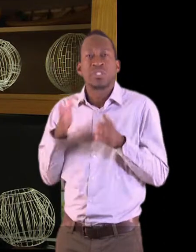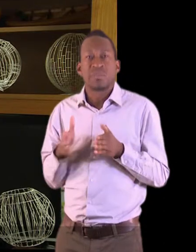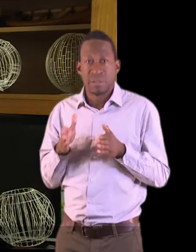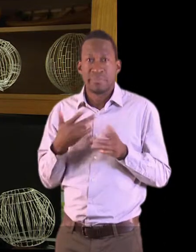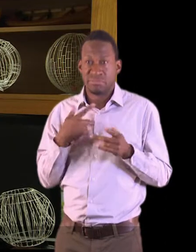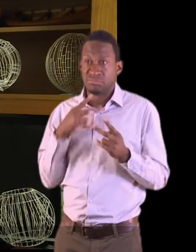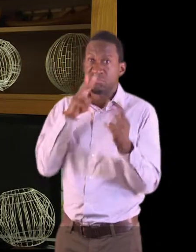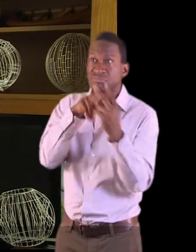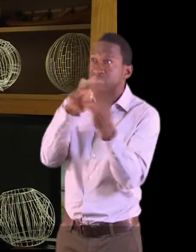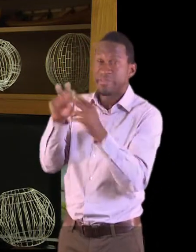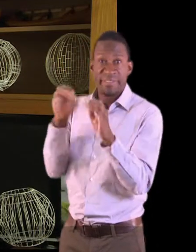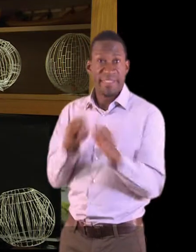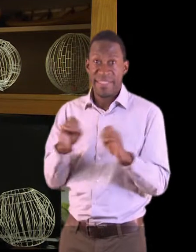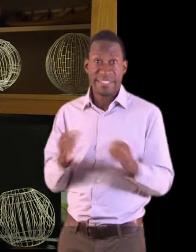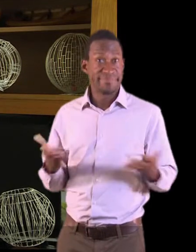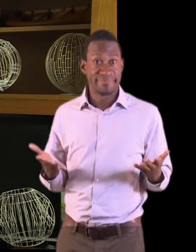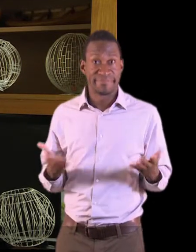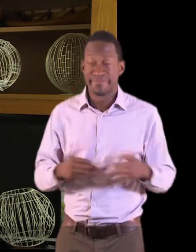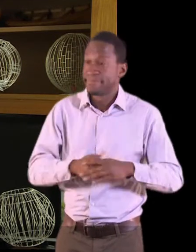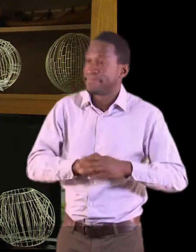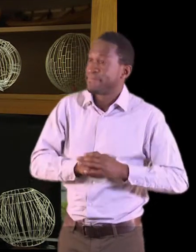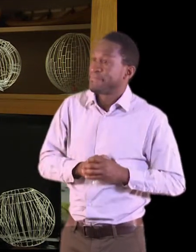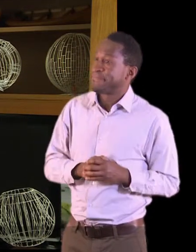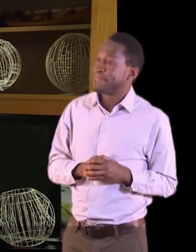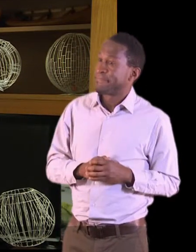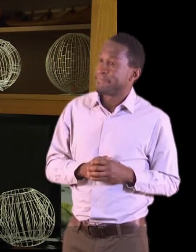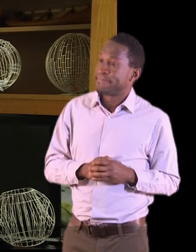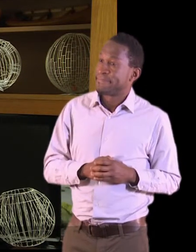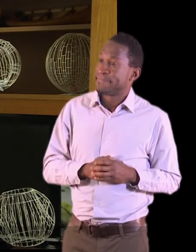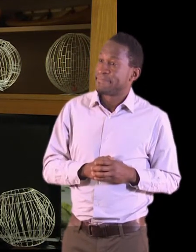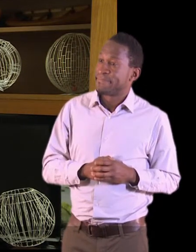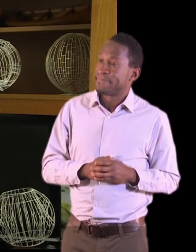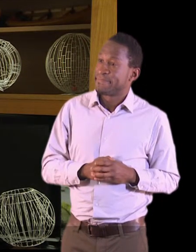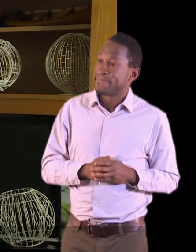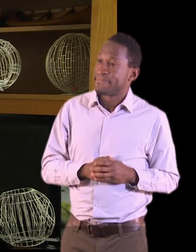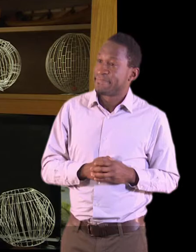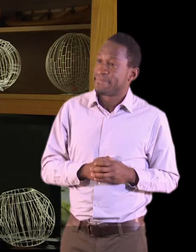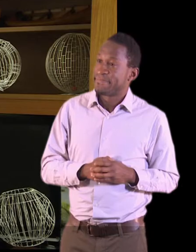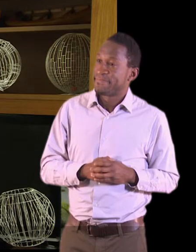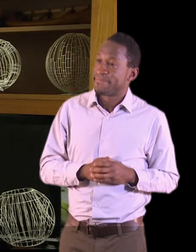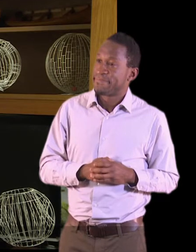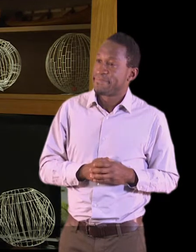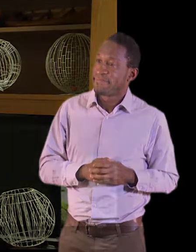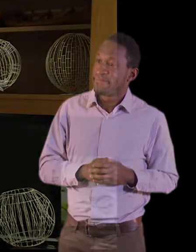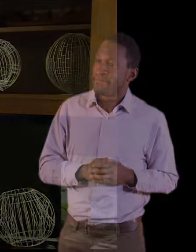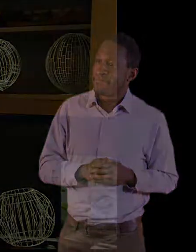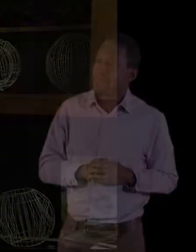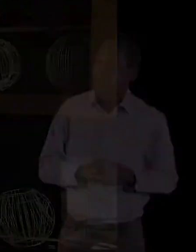and then in Carshalton, and I had no contact.